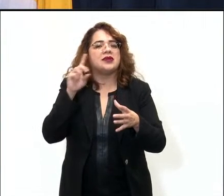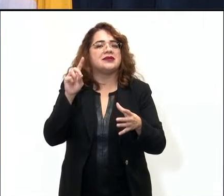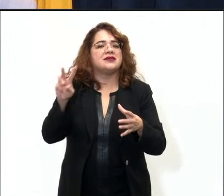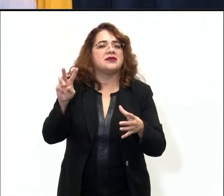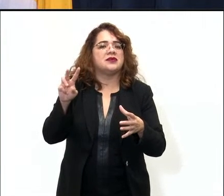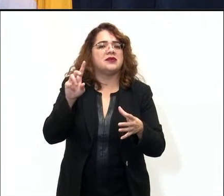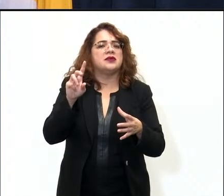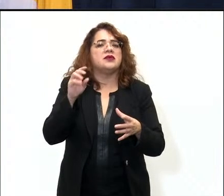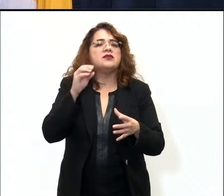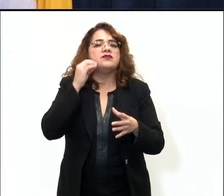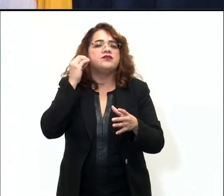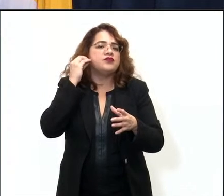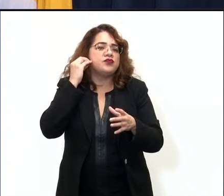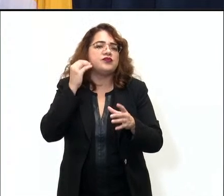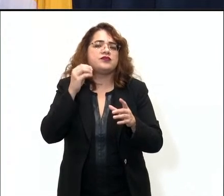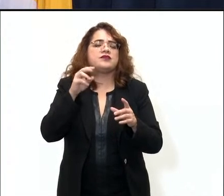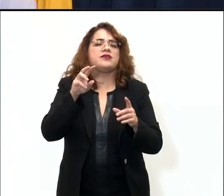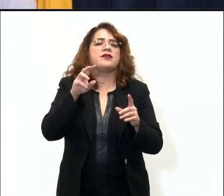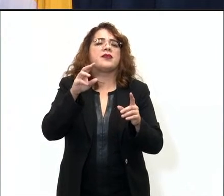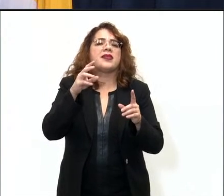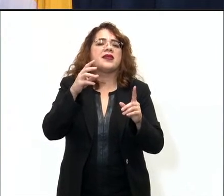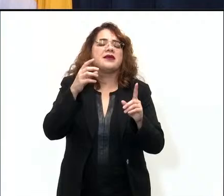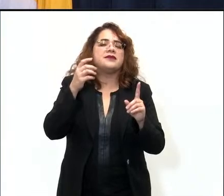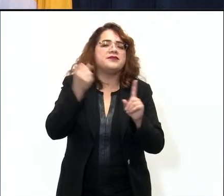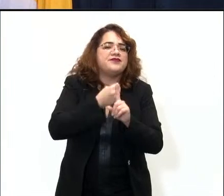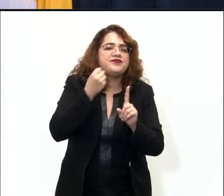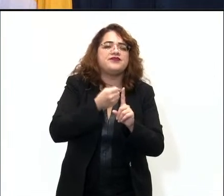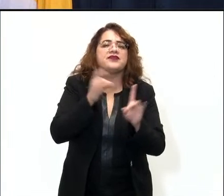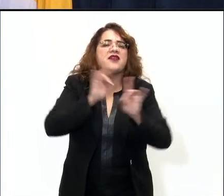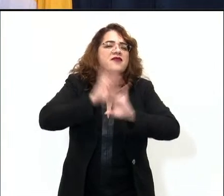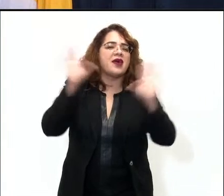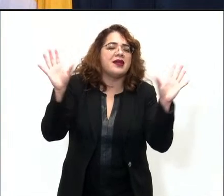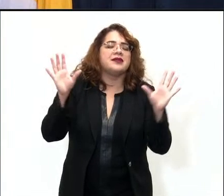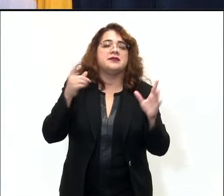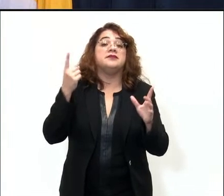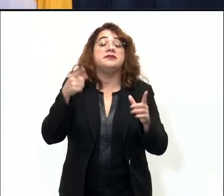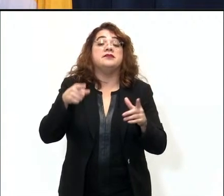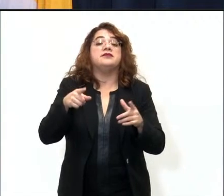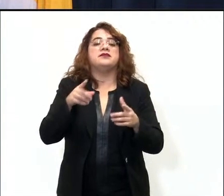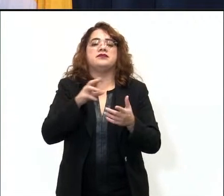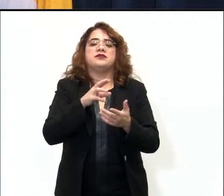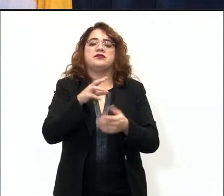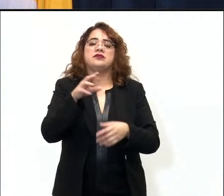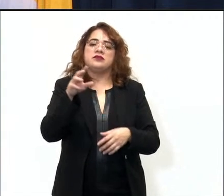services and the resource and referral form under the Assistance and Resources link at